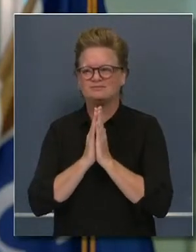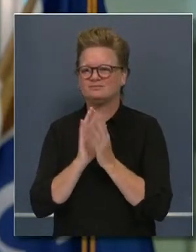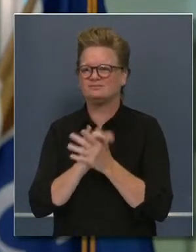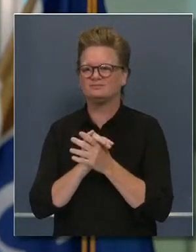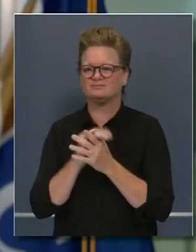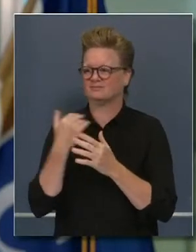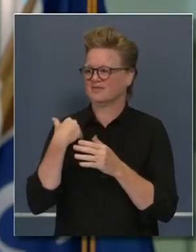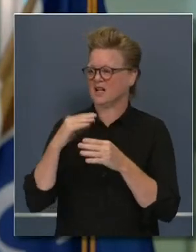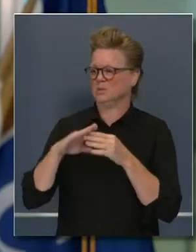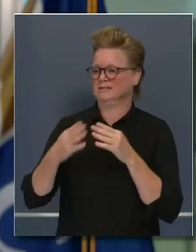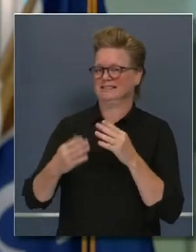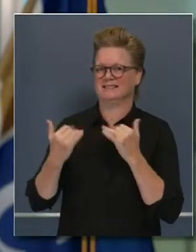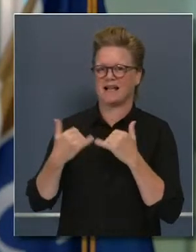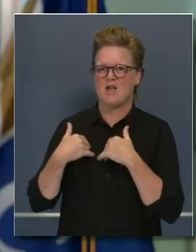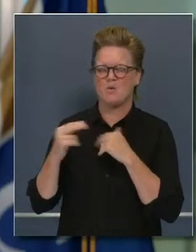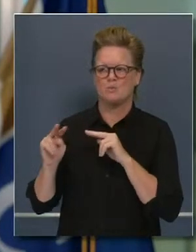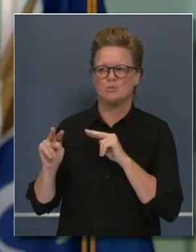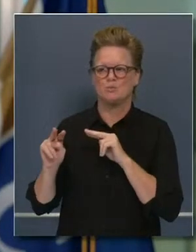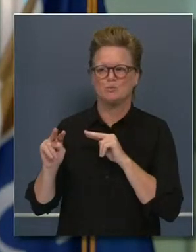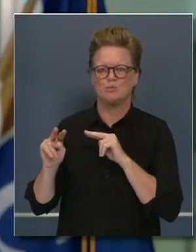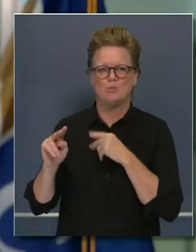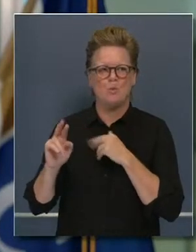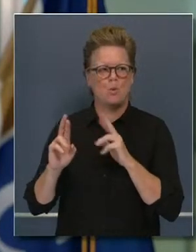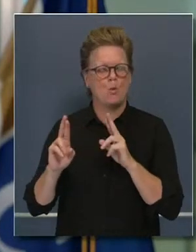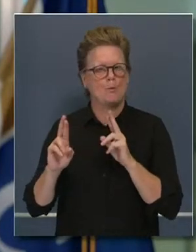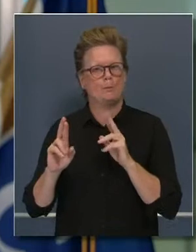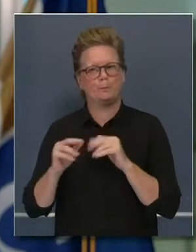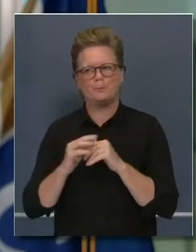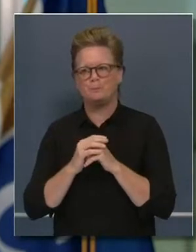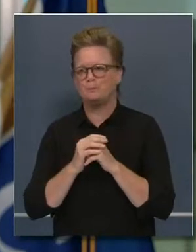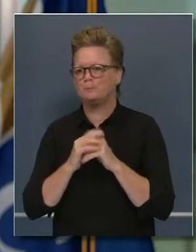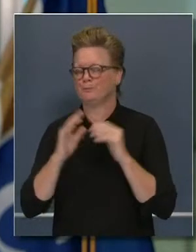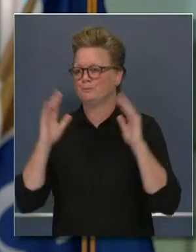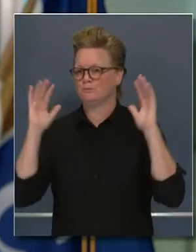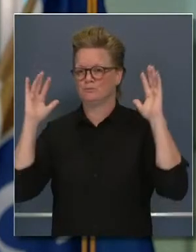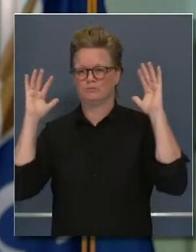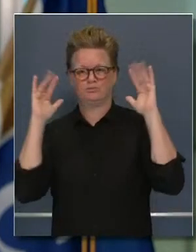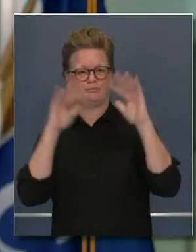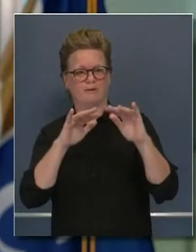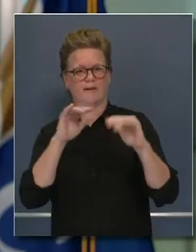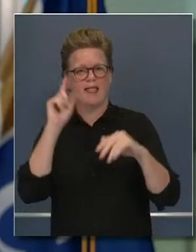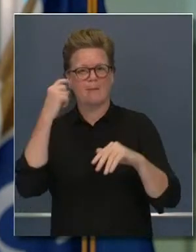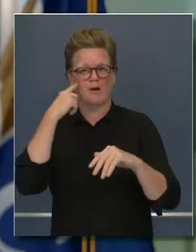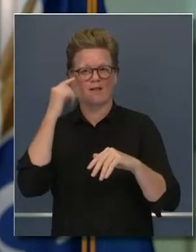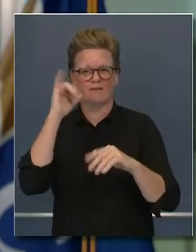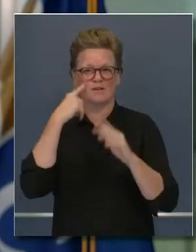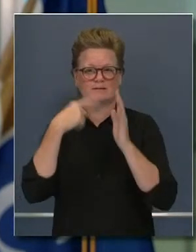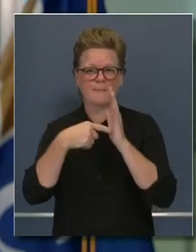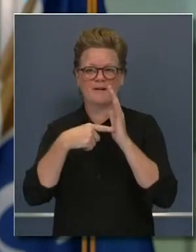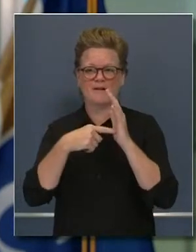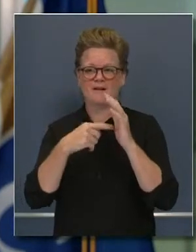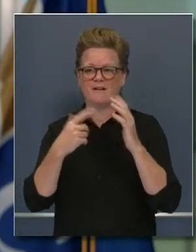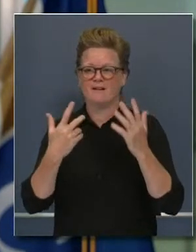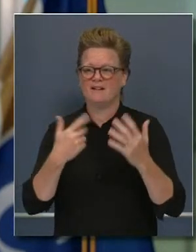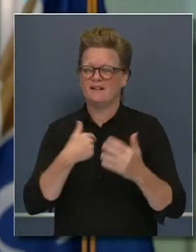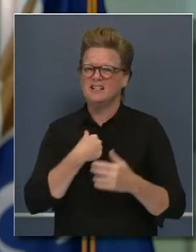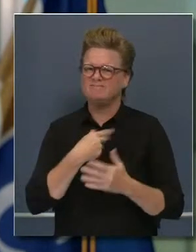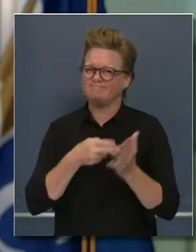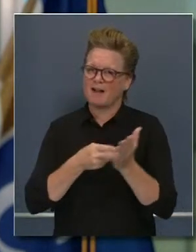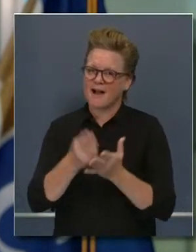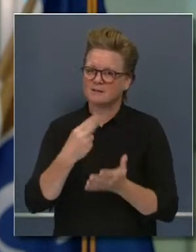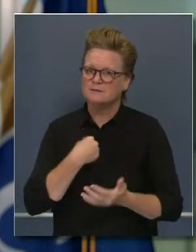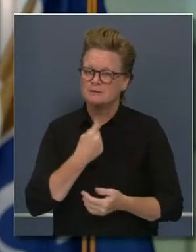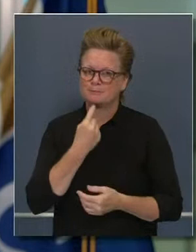example of a large event that was demonstrable here at the state capitol, that we do everything in our